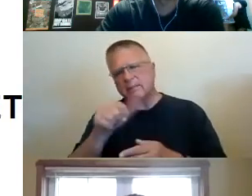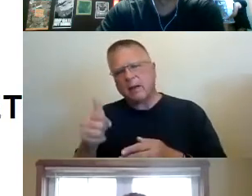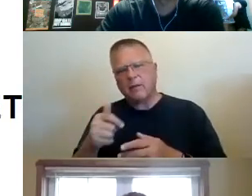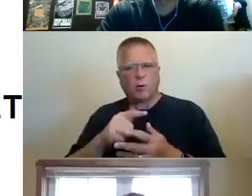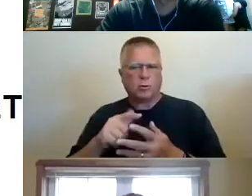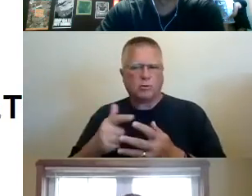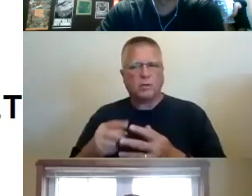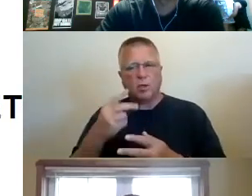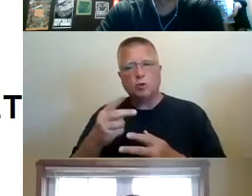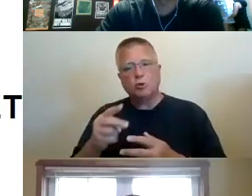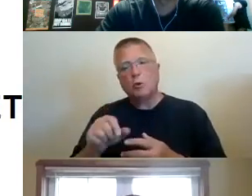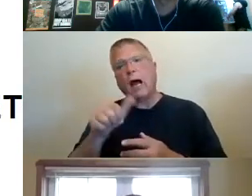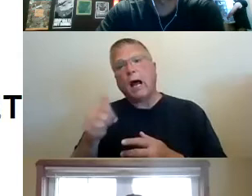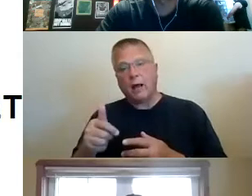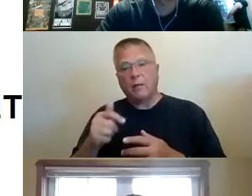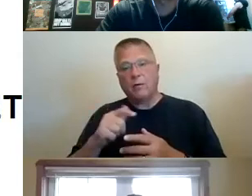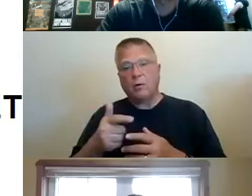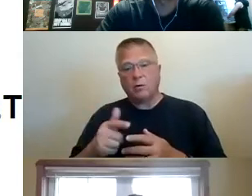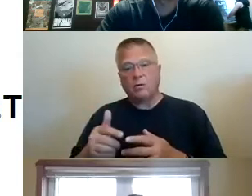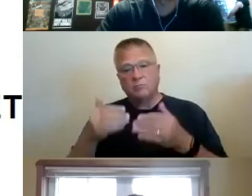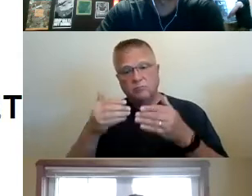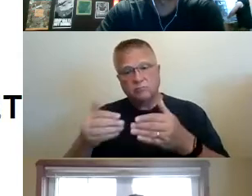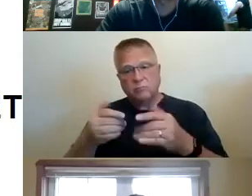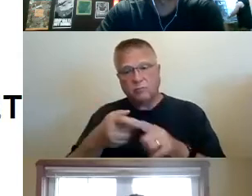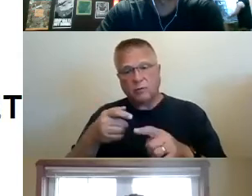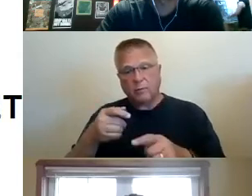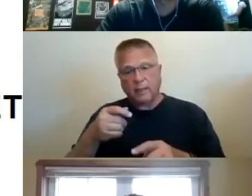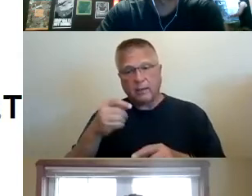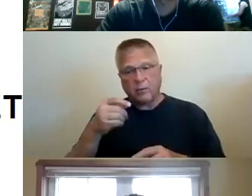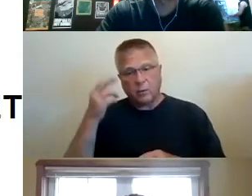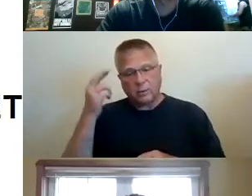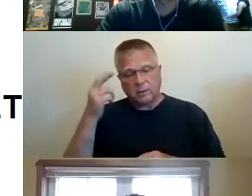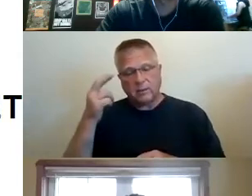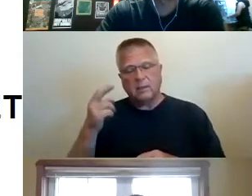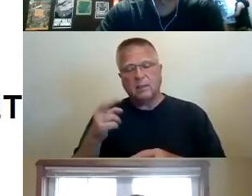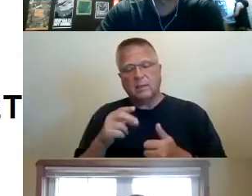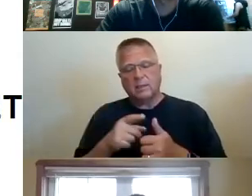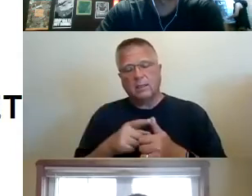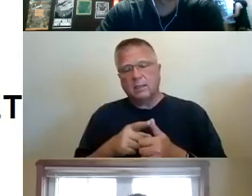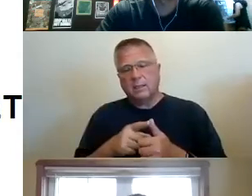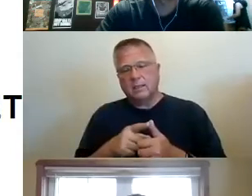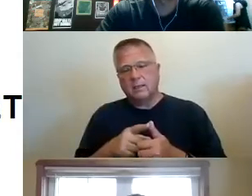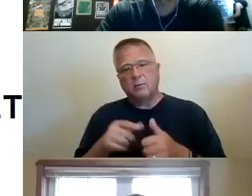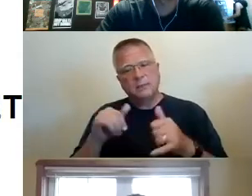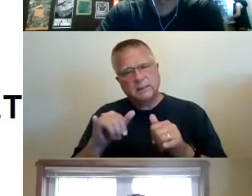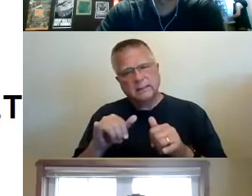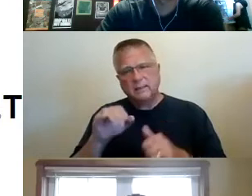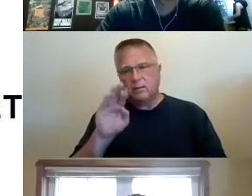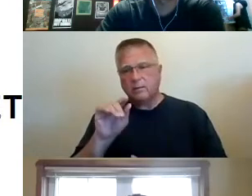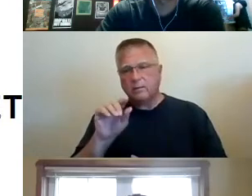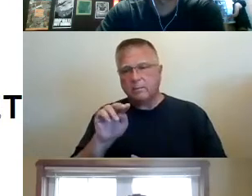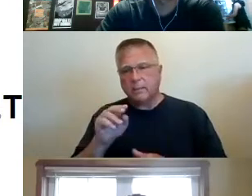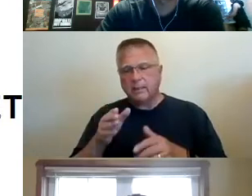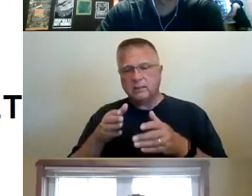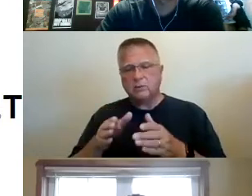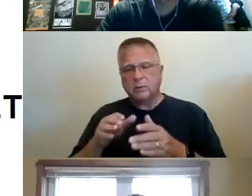carry forward now from that are still the Beacon Street alternative,